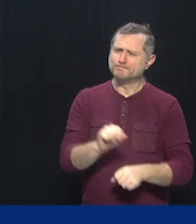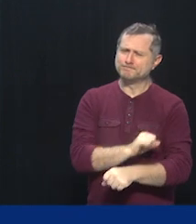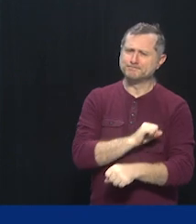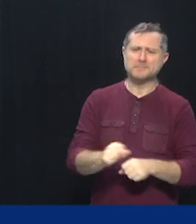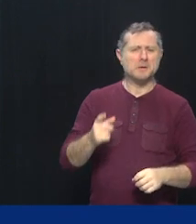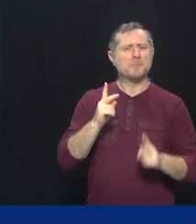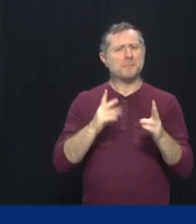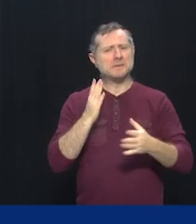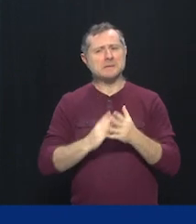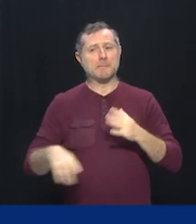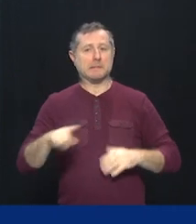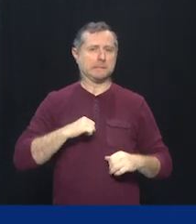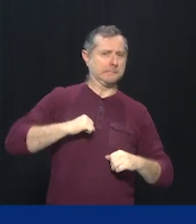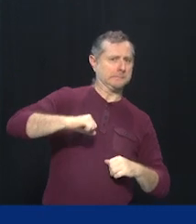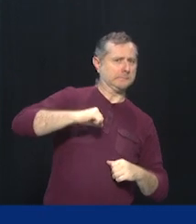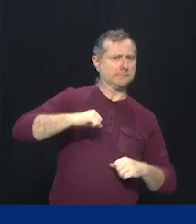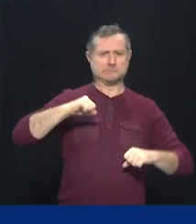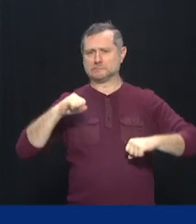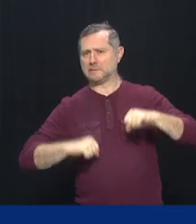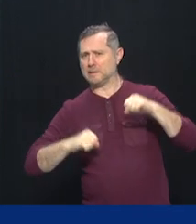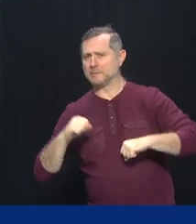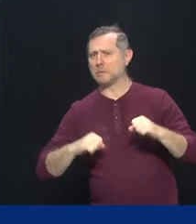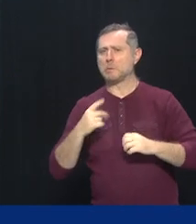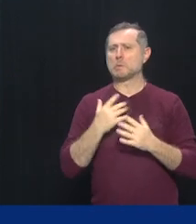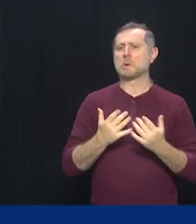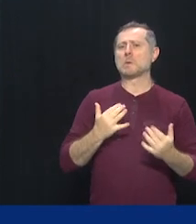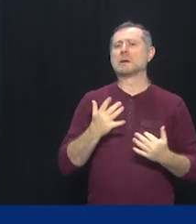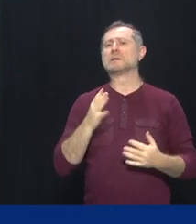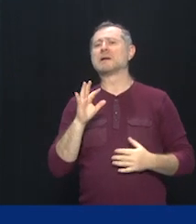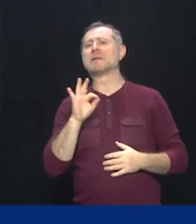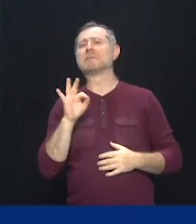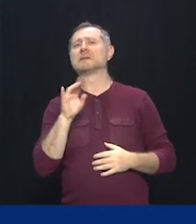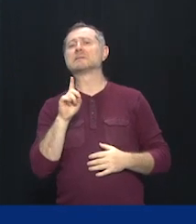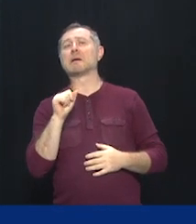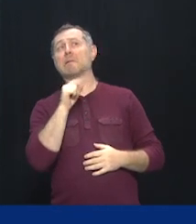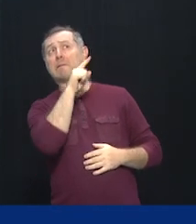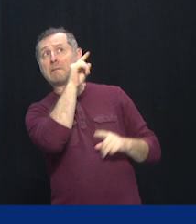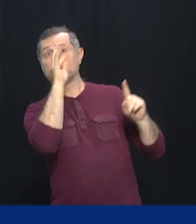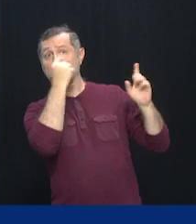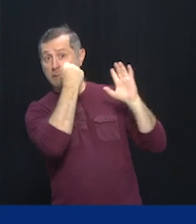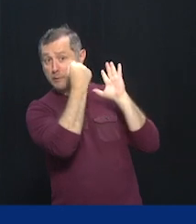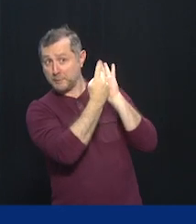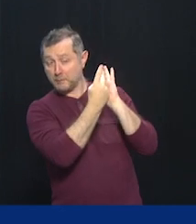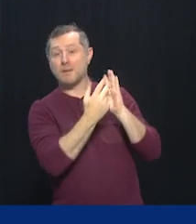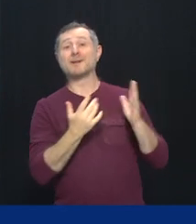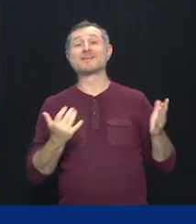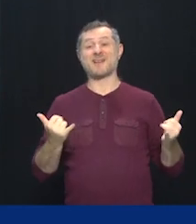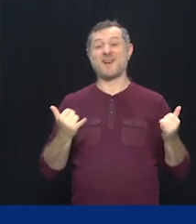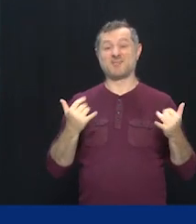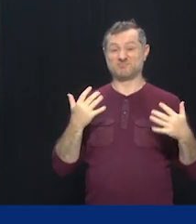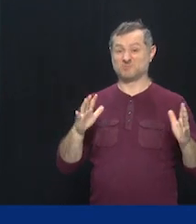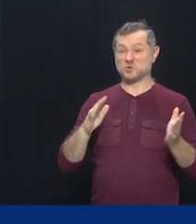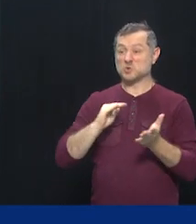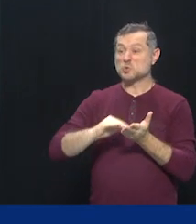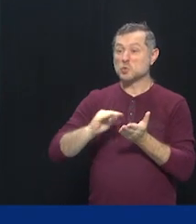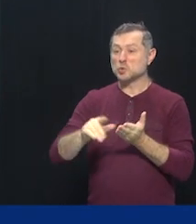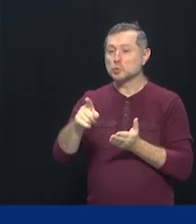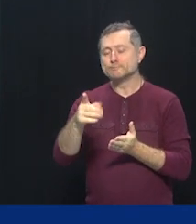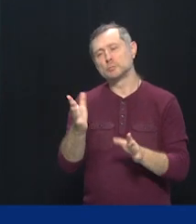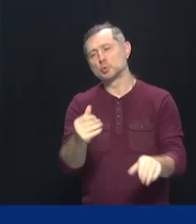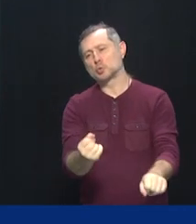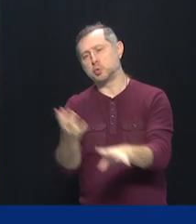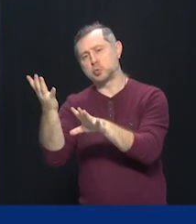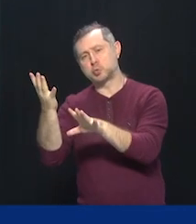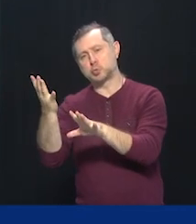Many people wanted to see that there was final FDA approval. That's now an excuse that is gone. It has been approved. We need to